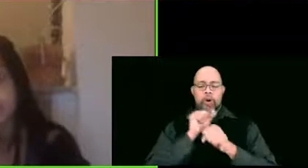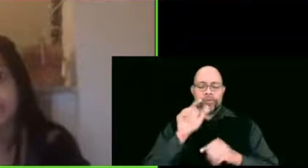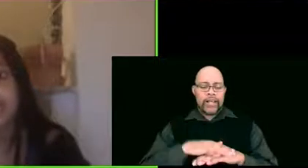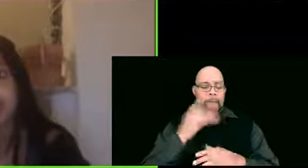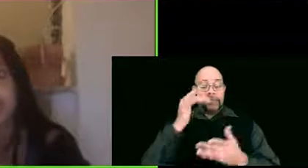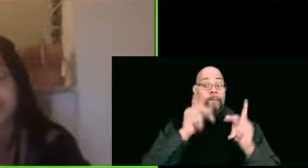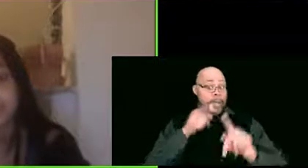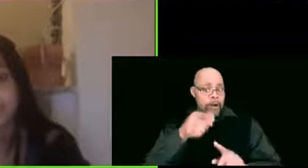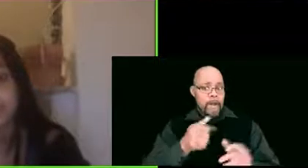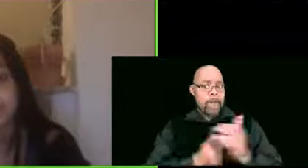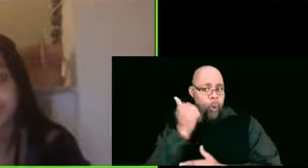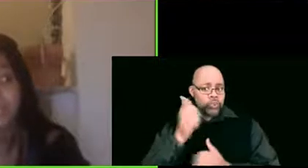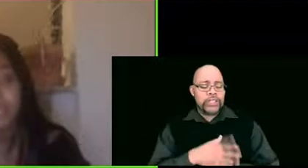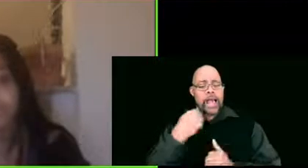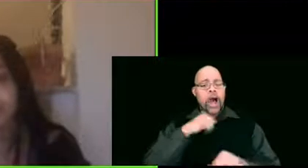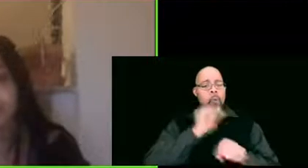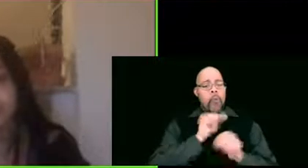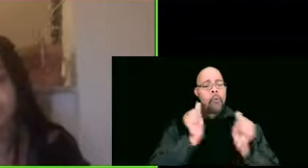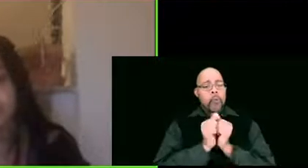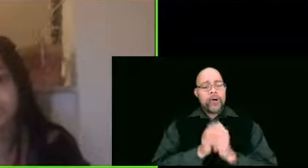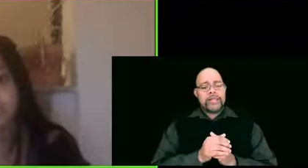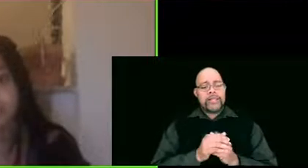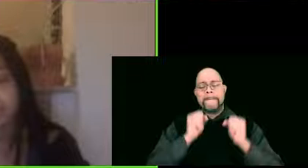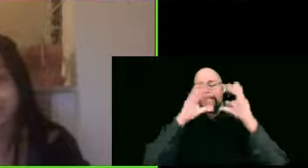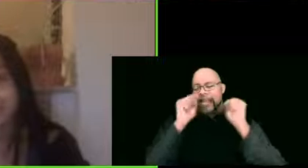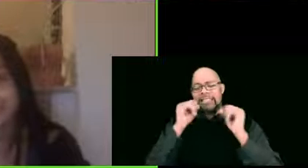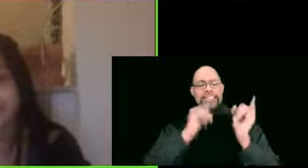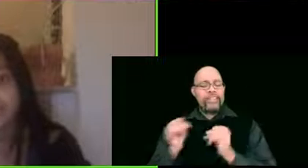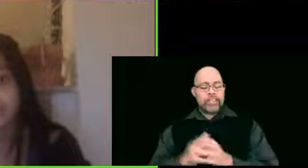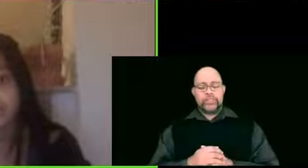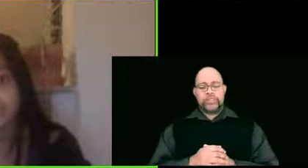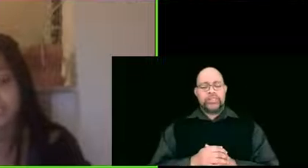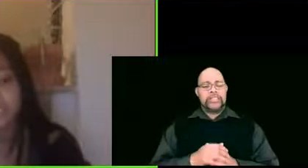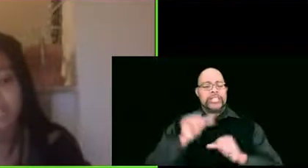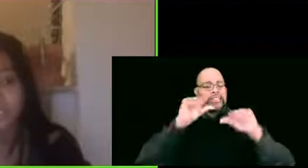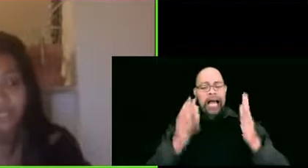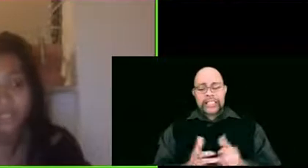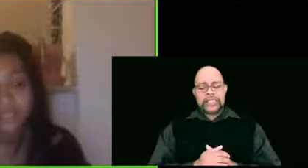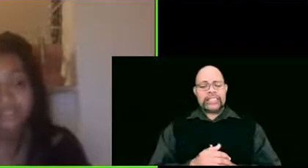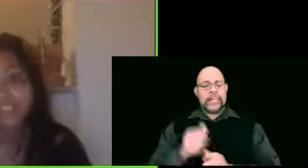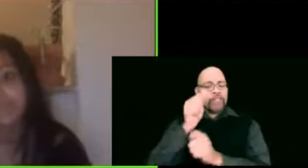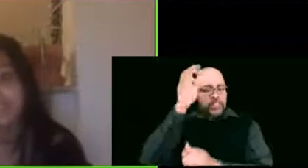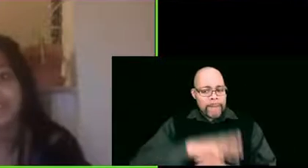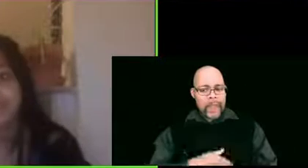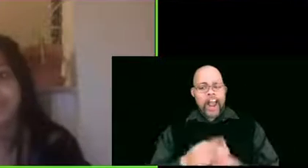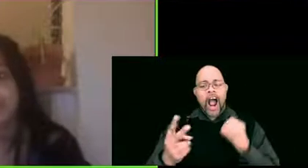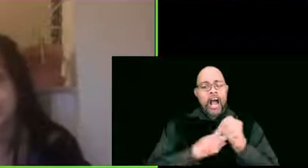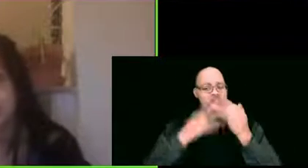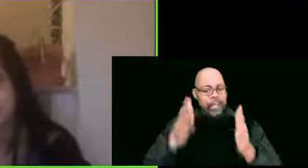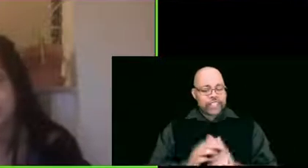worked on, mainly because of the people. And I worked with some amazing individuals, scientists and